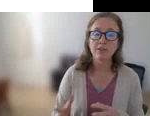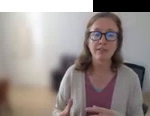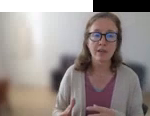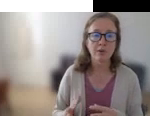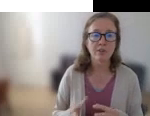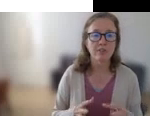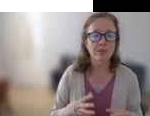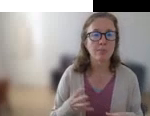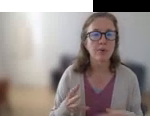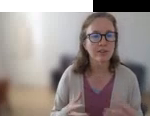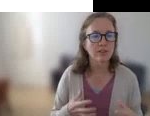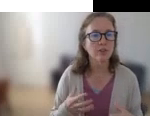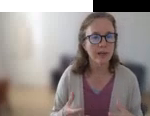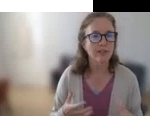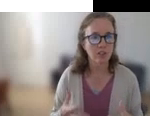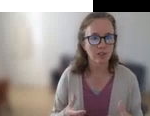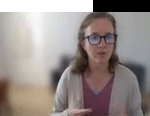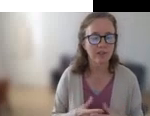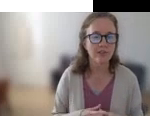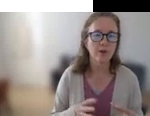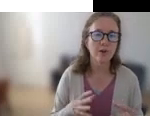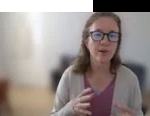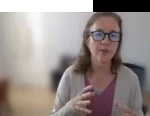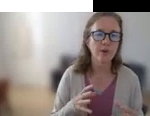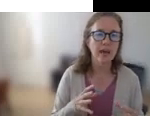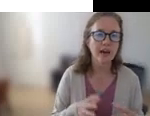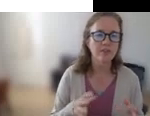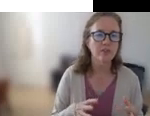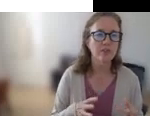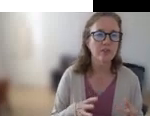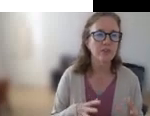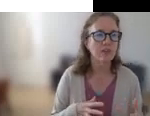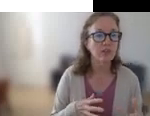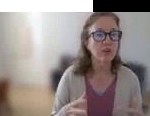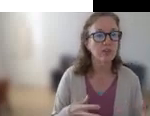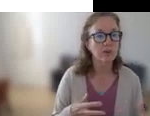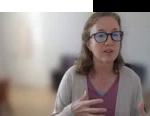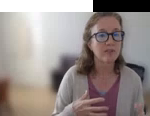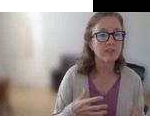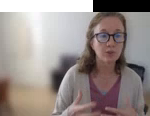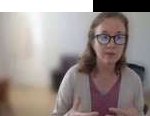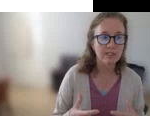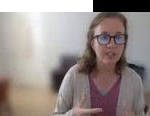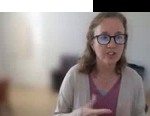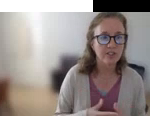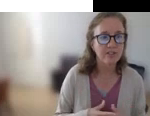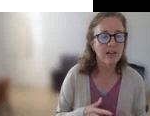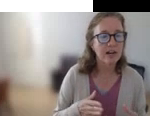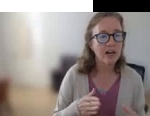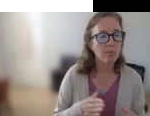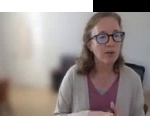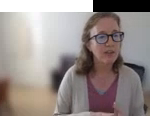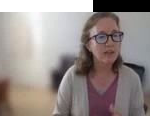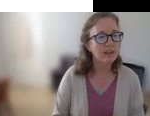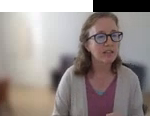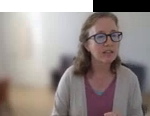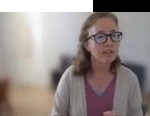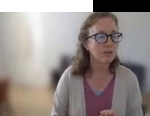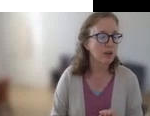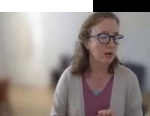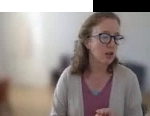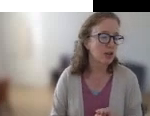give a couple of examples of some practical ways to do this. So if we have students, learners with visual limitations, one